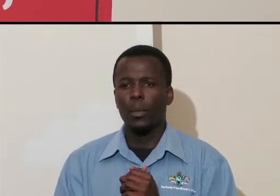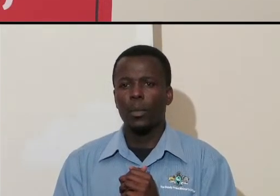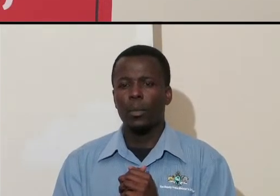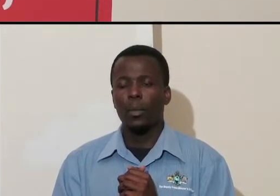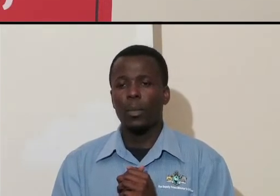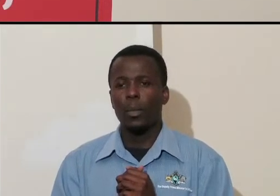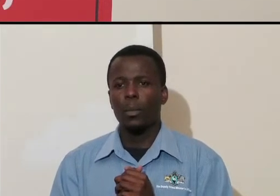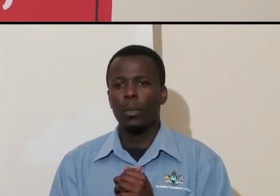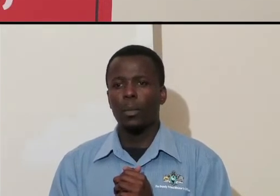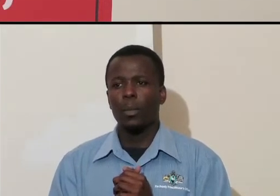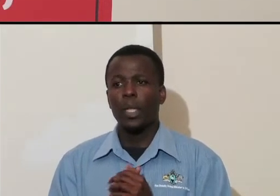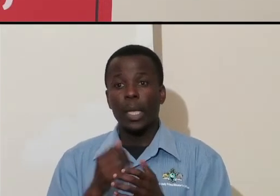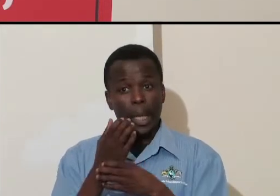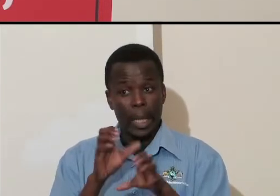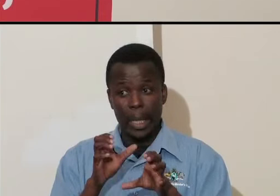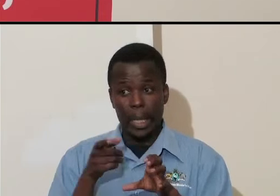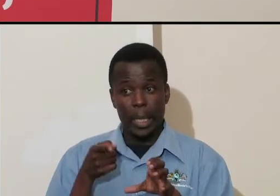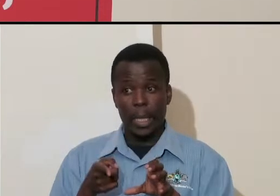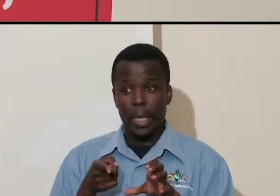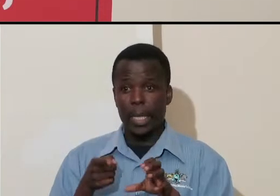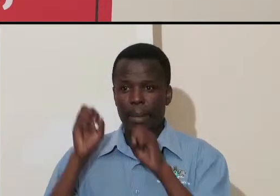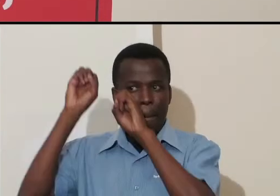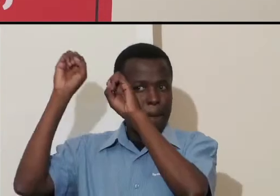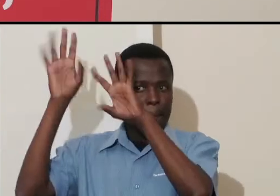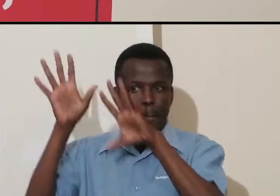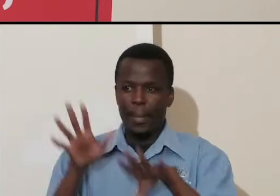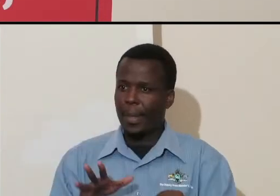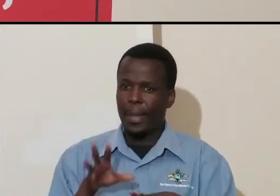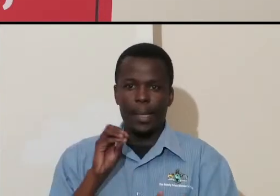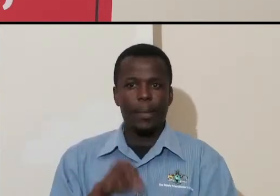The country is blessed, and